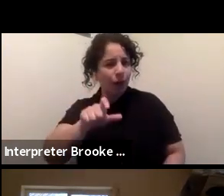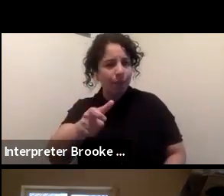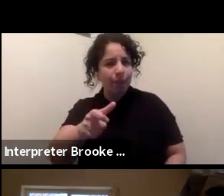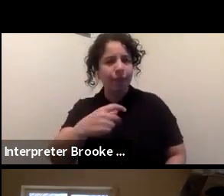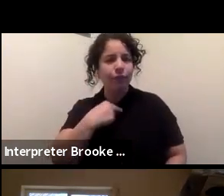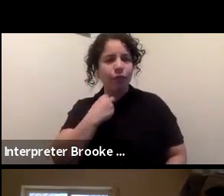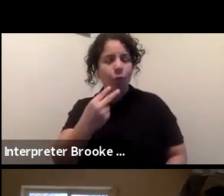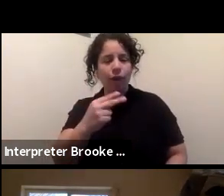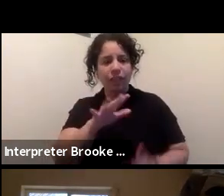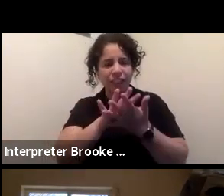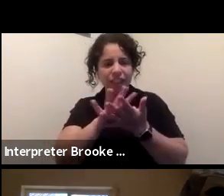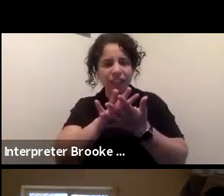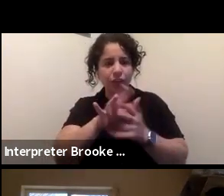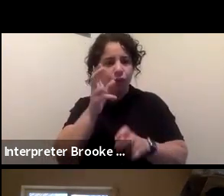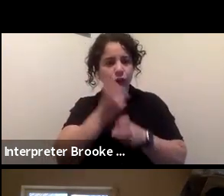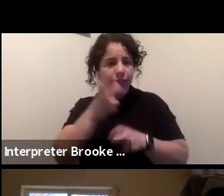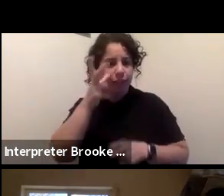is a little bit muffled. I wonder